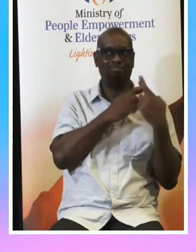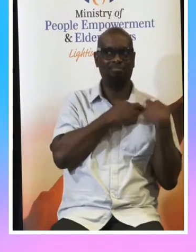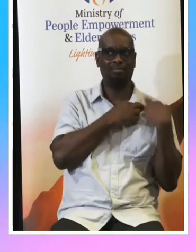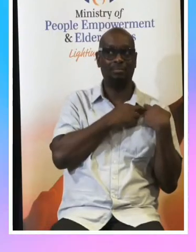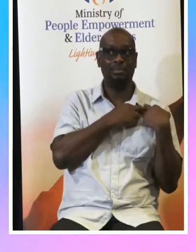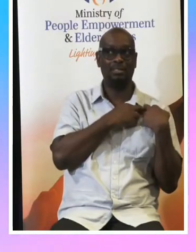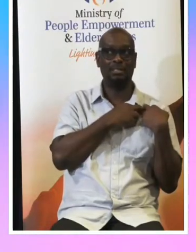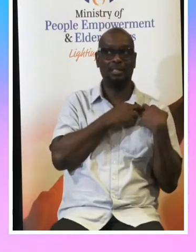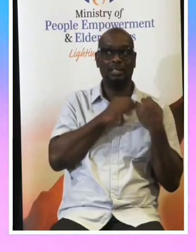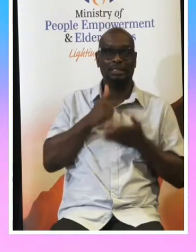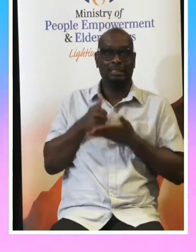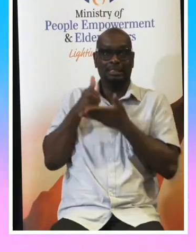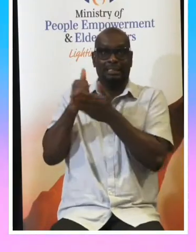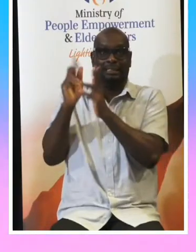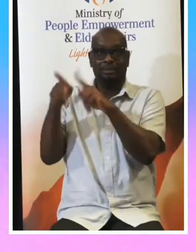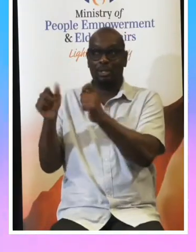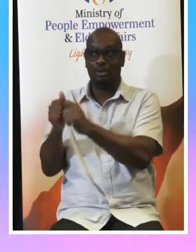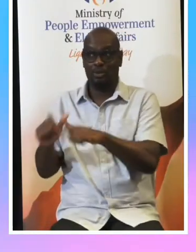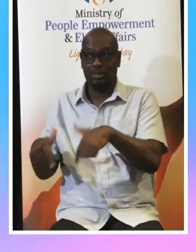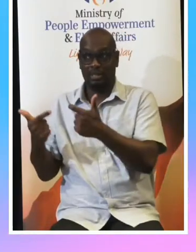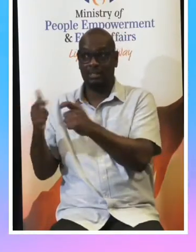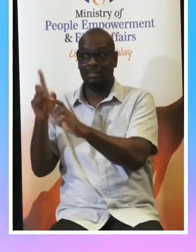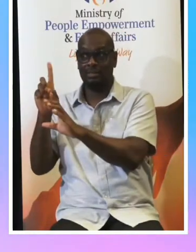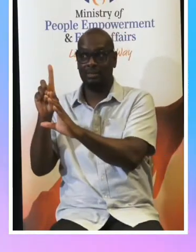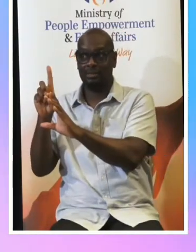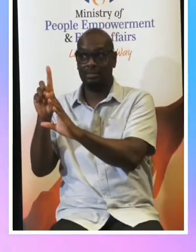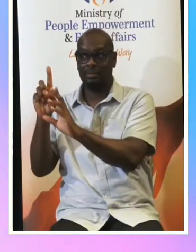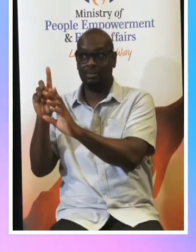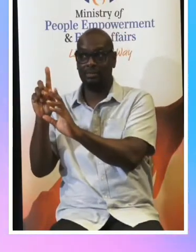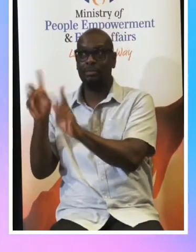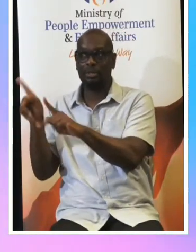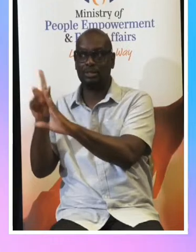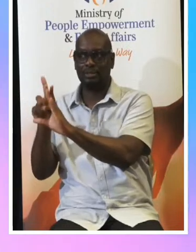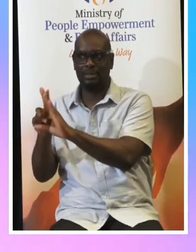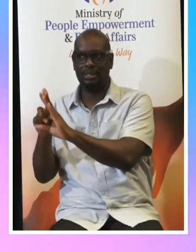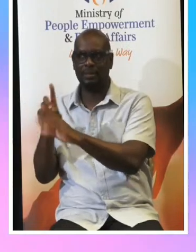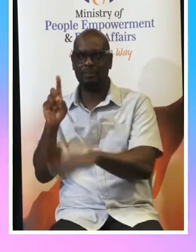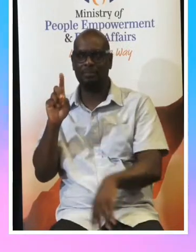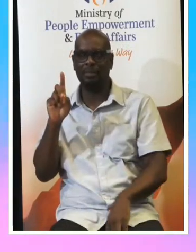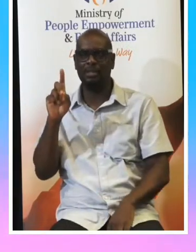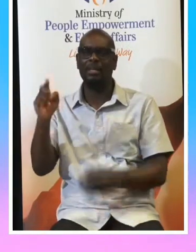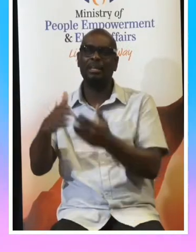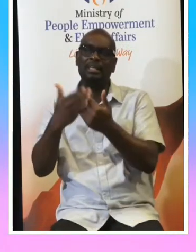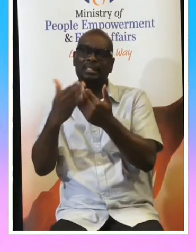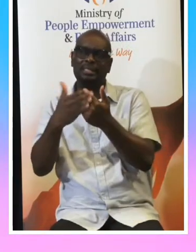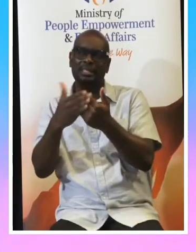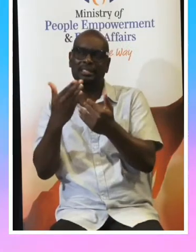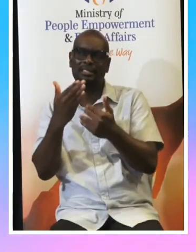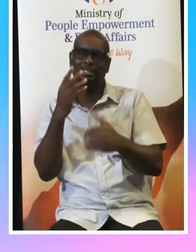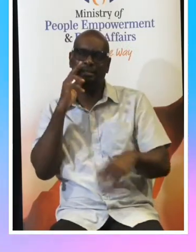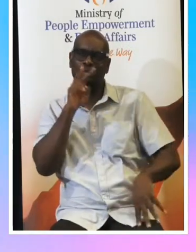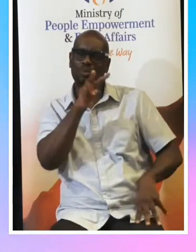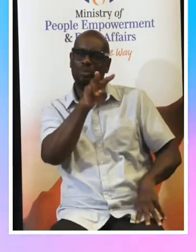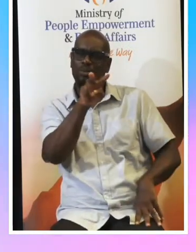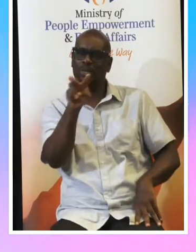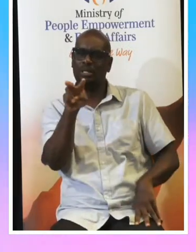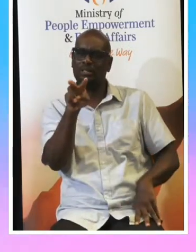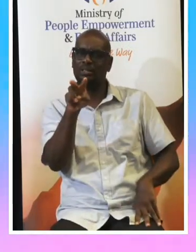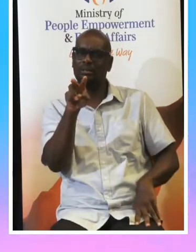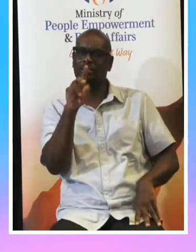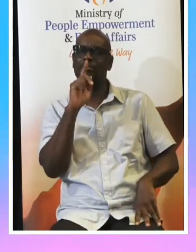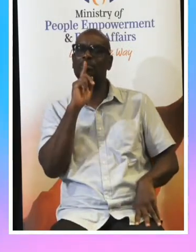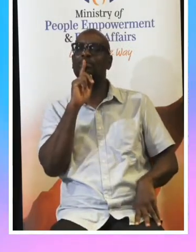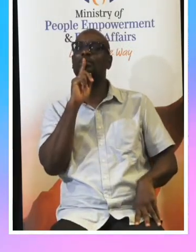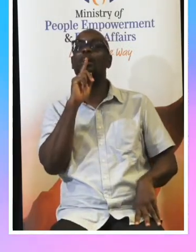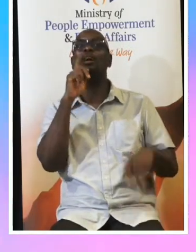It is been easy over the years to look at the relative success of some persons with